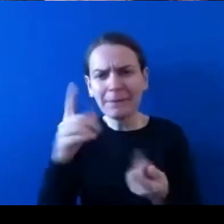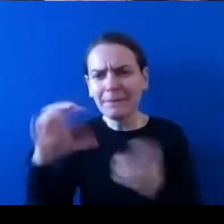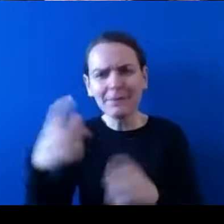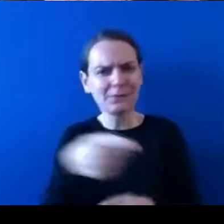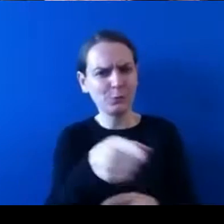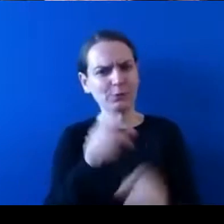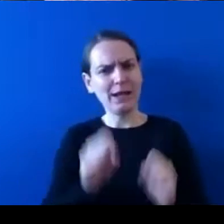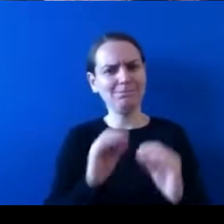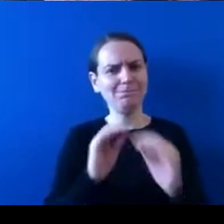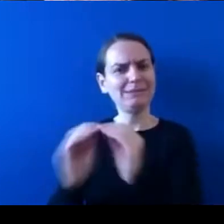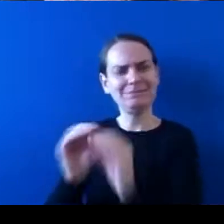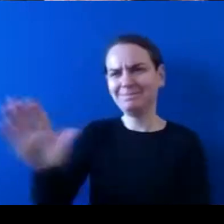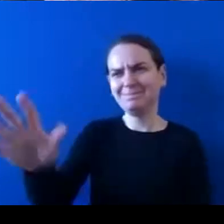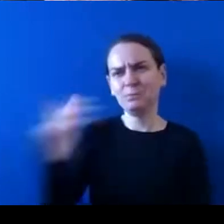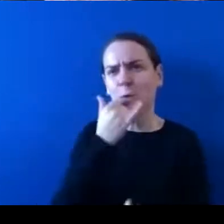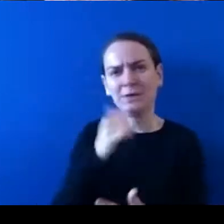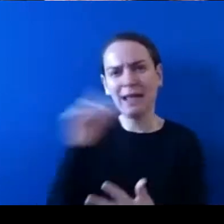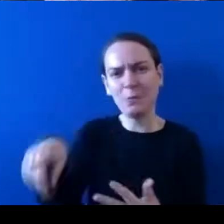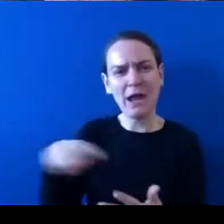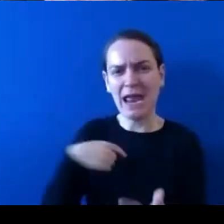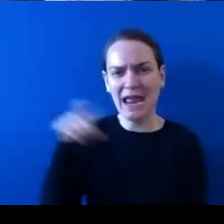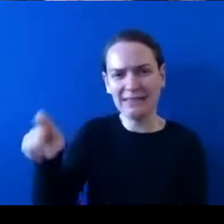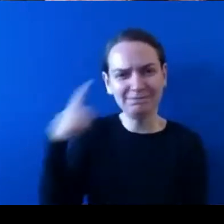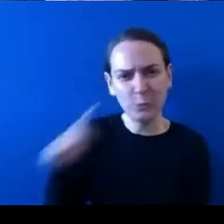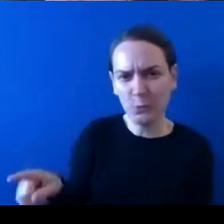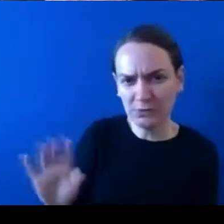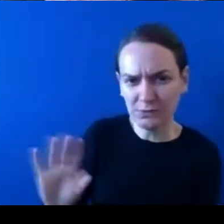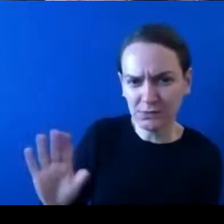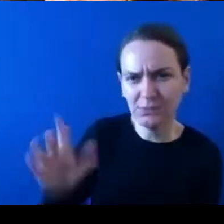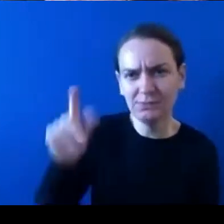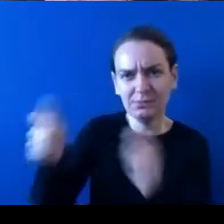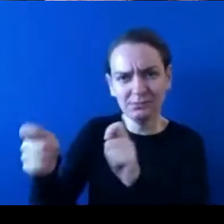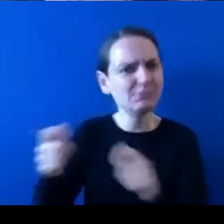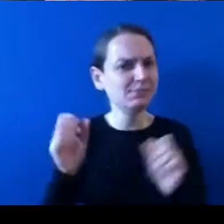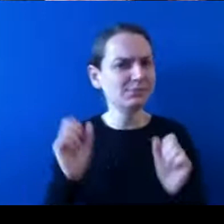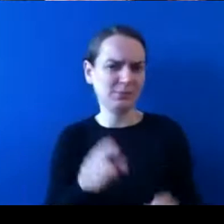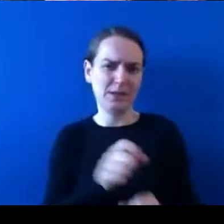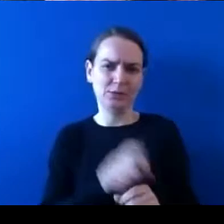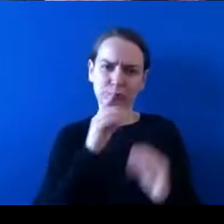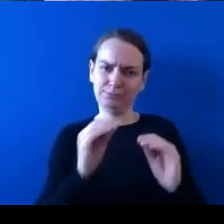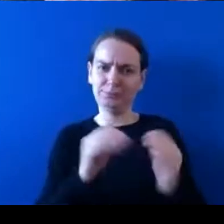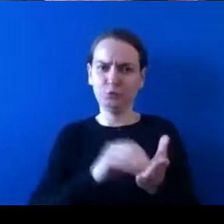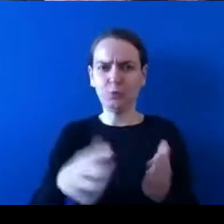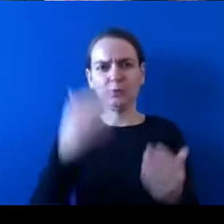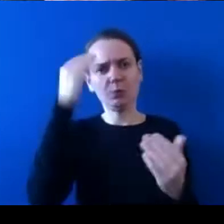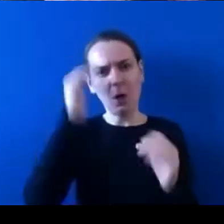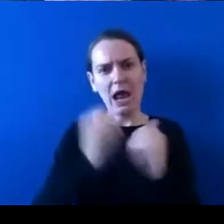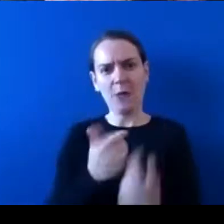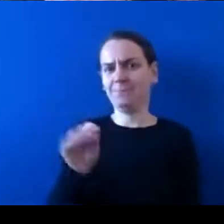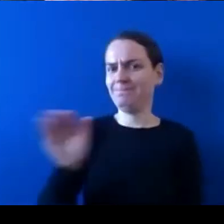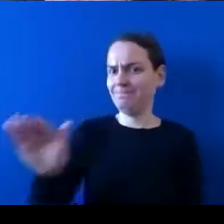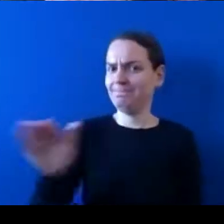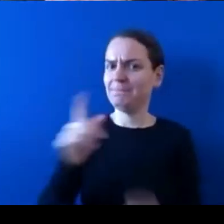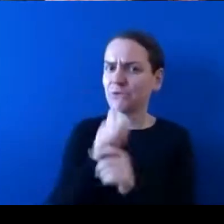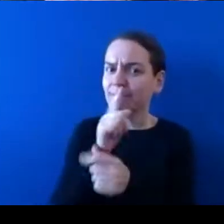on that, your VR counselor, but this should be started so the O&M specialists can meet with you and